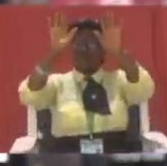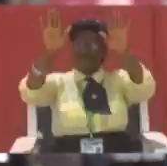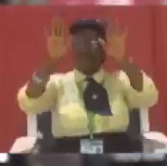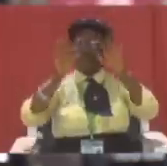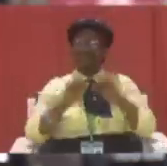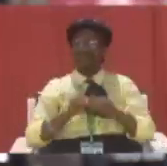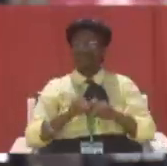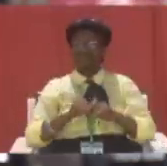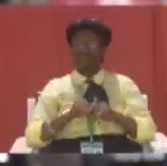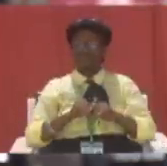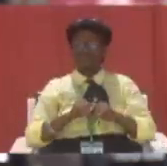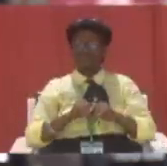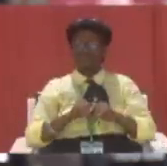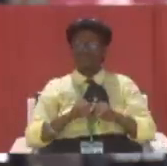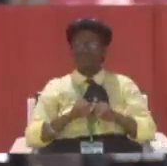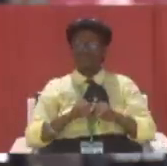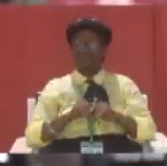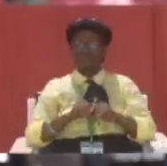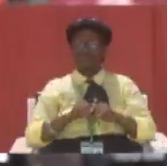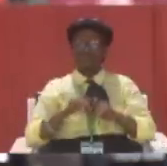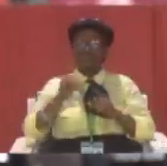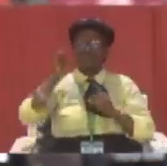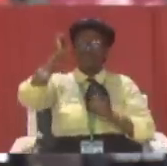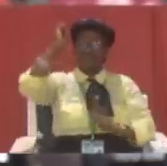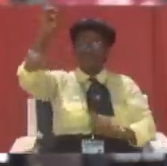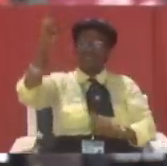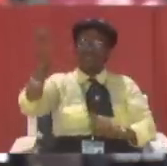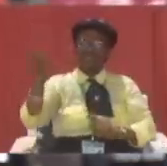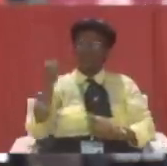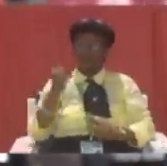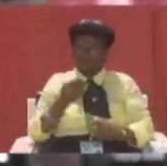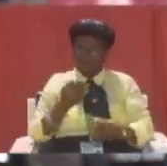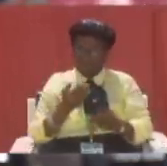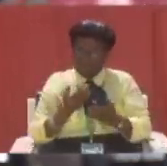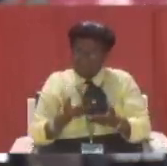He was submissive to death.